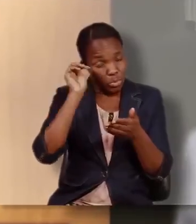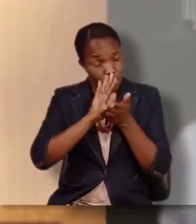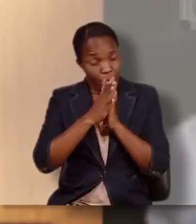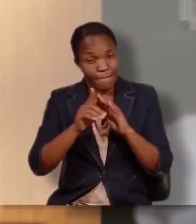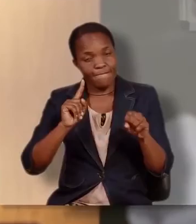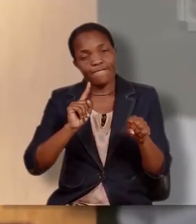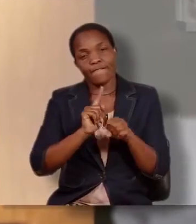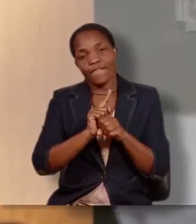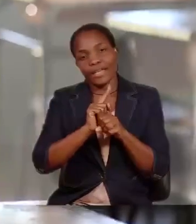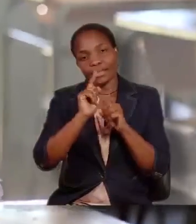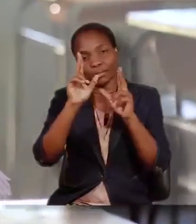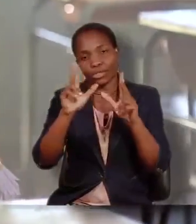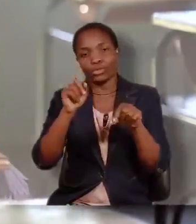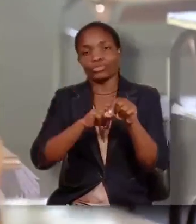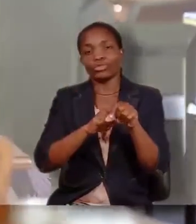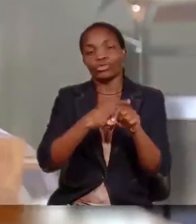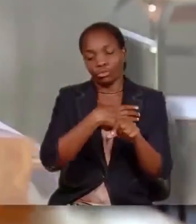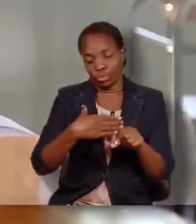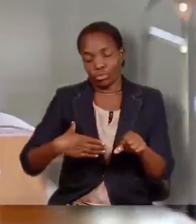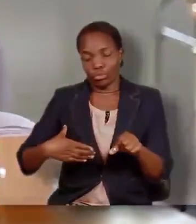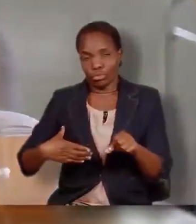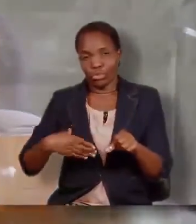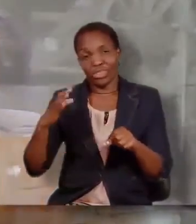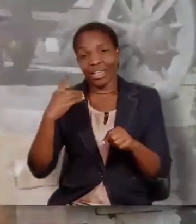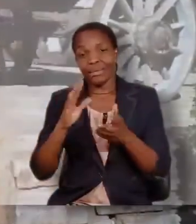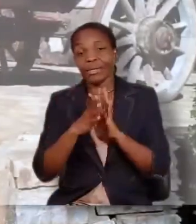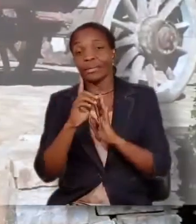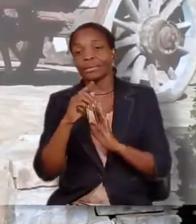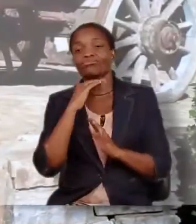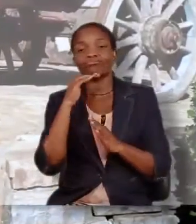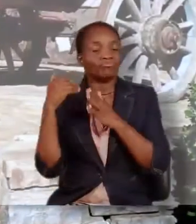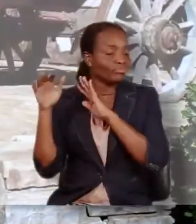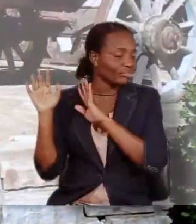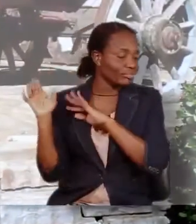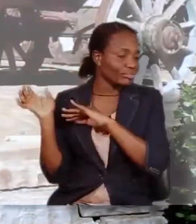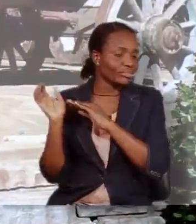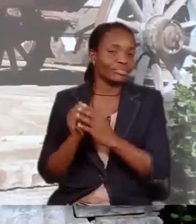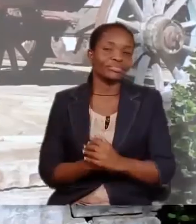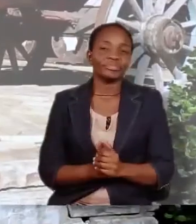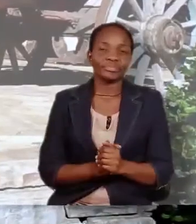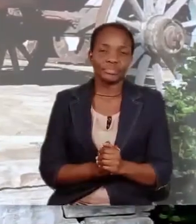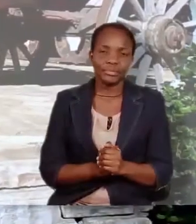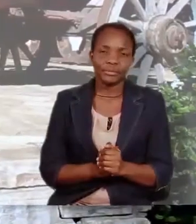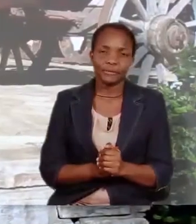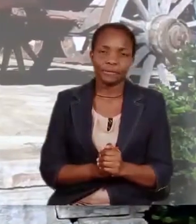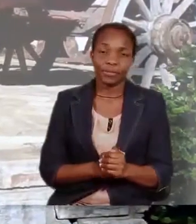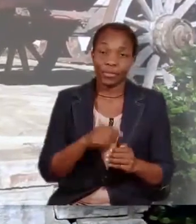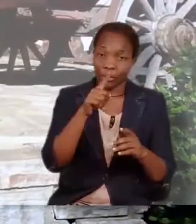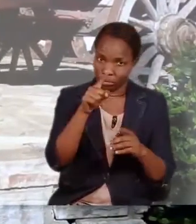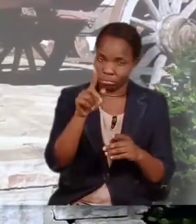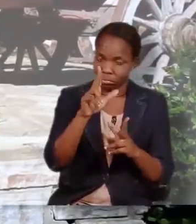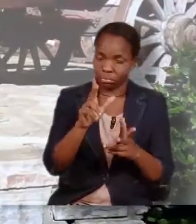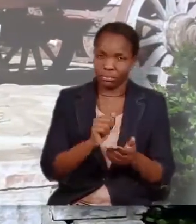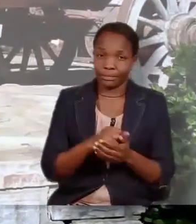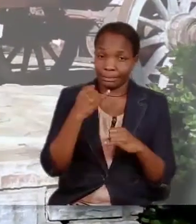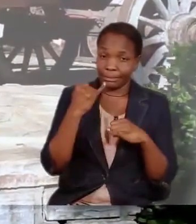rest, as they say, is history. That's right, viewers. Finally, even in Namibia, the reminders